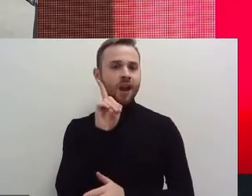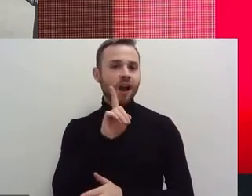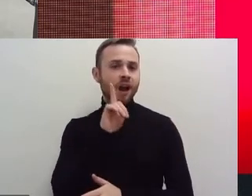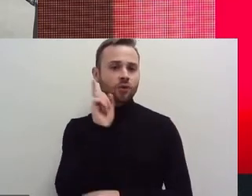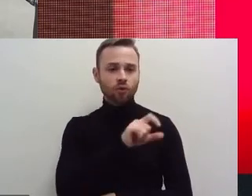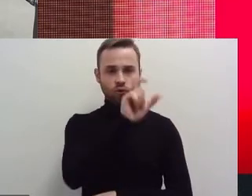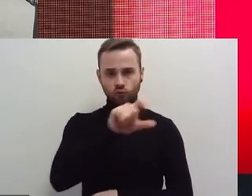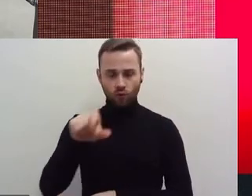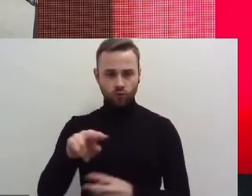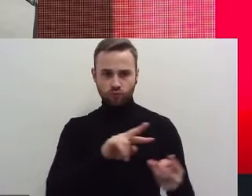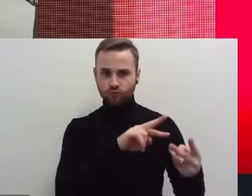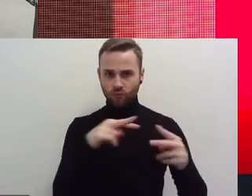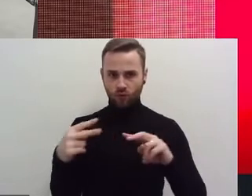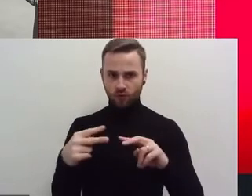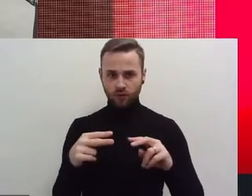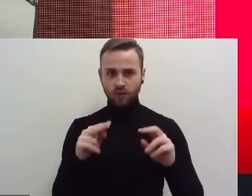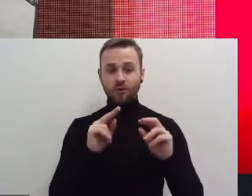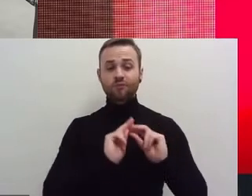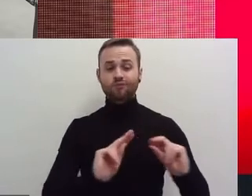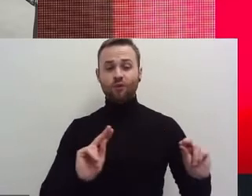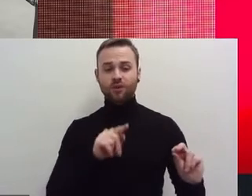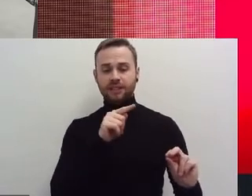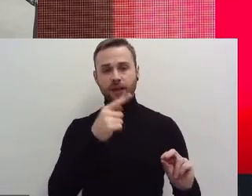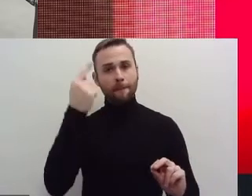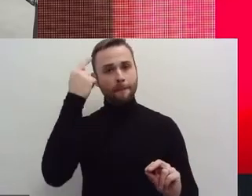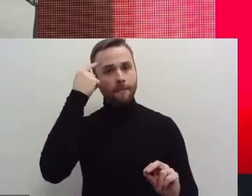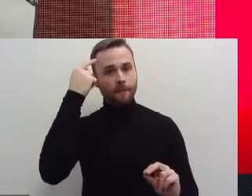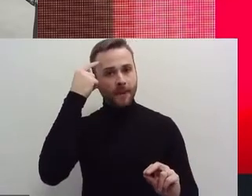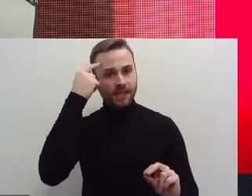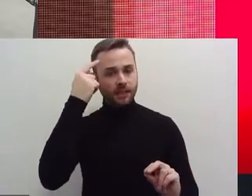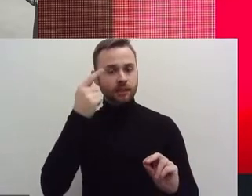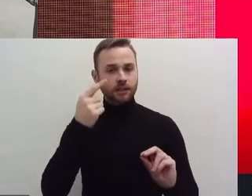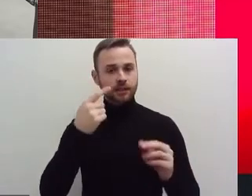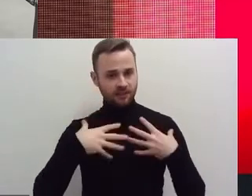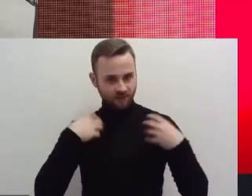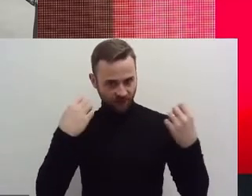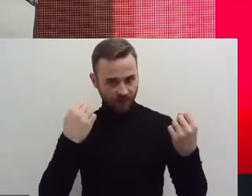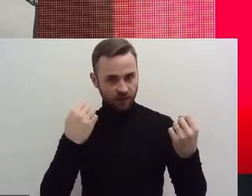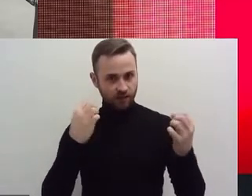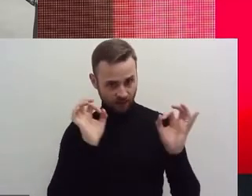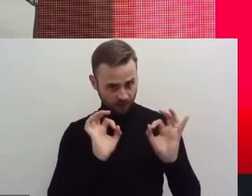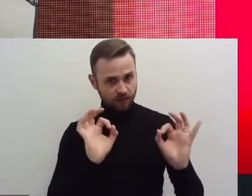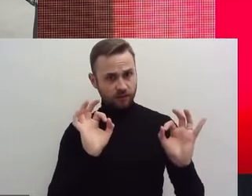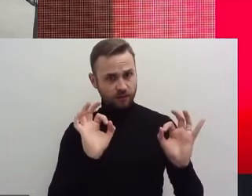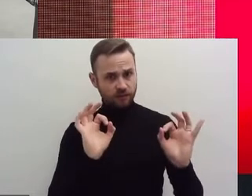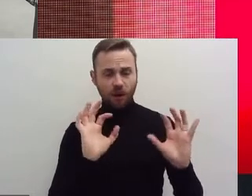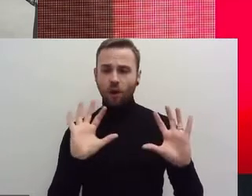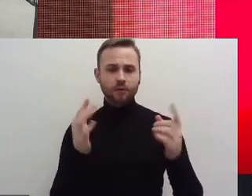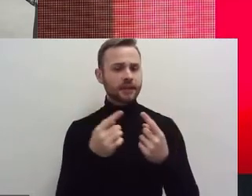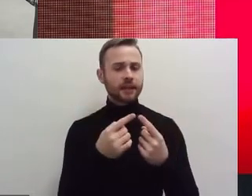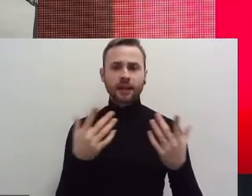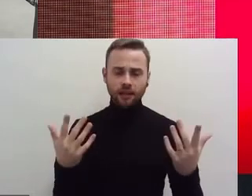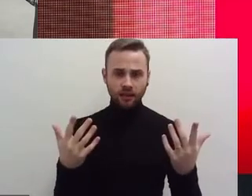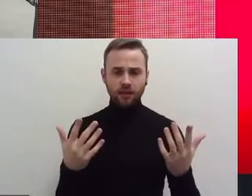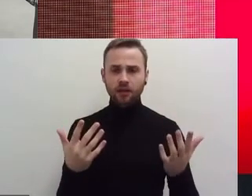actually taken with a serious view? And if not, how can we as a society move